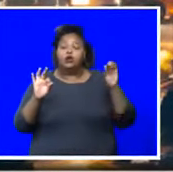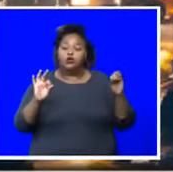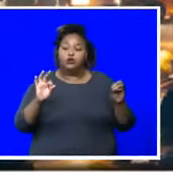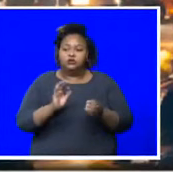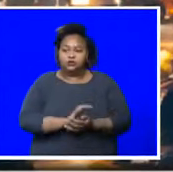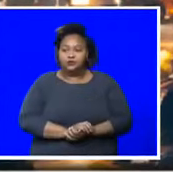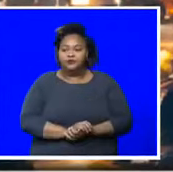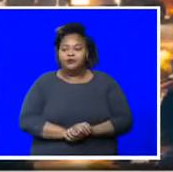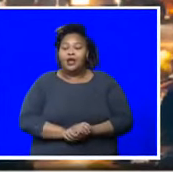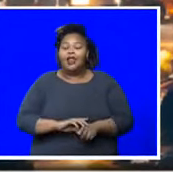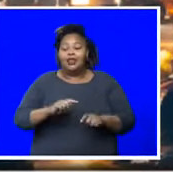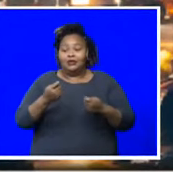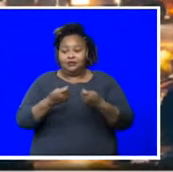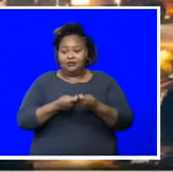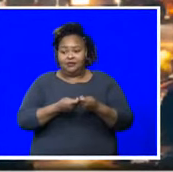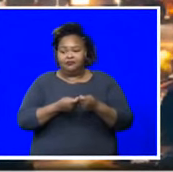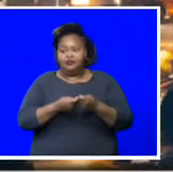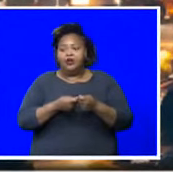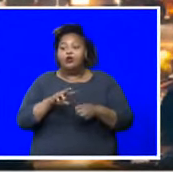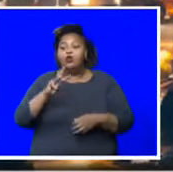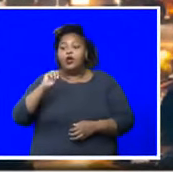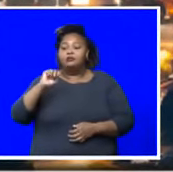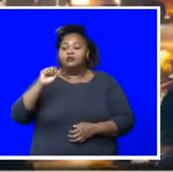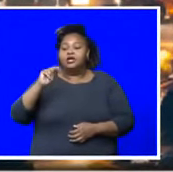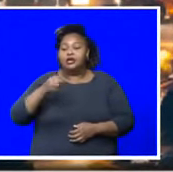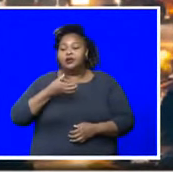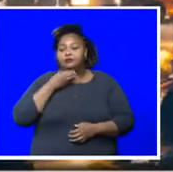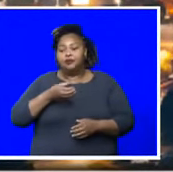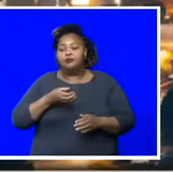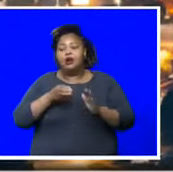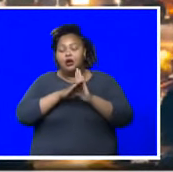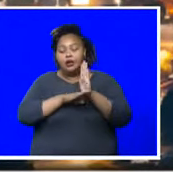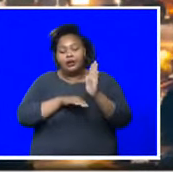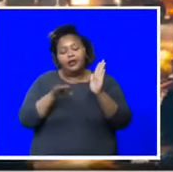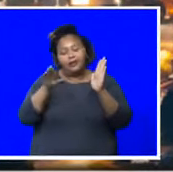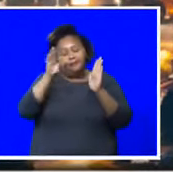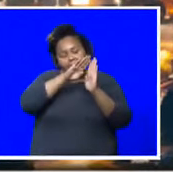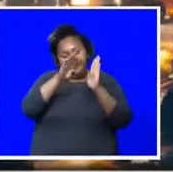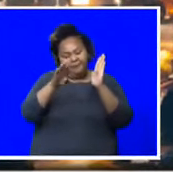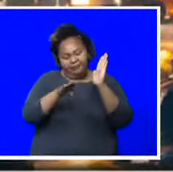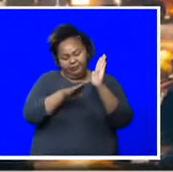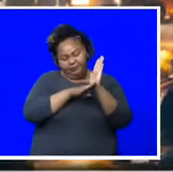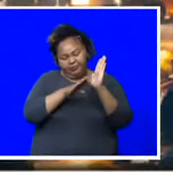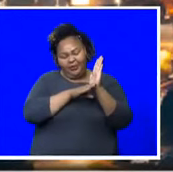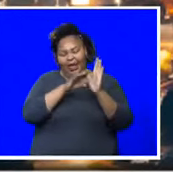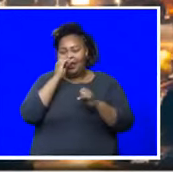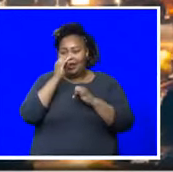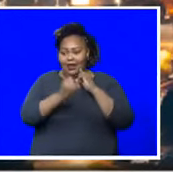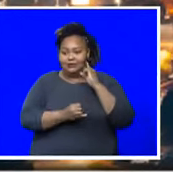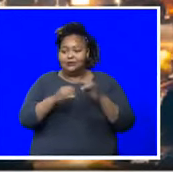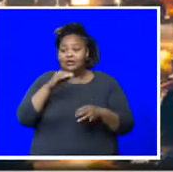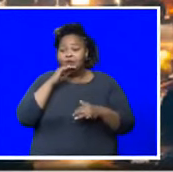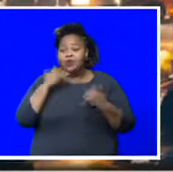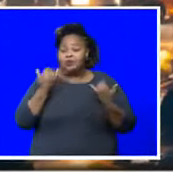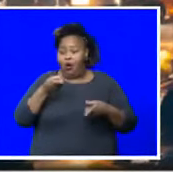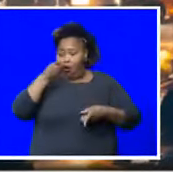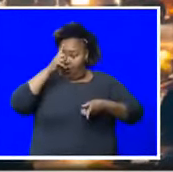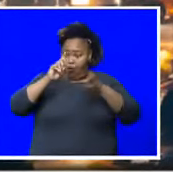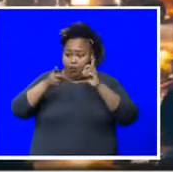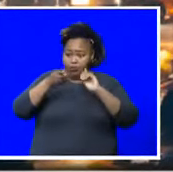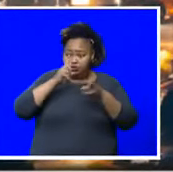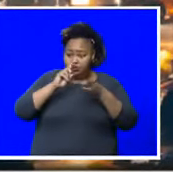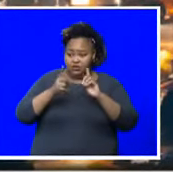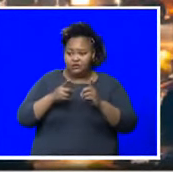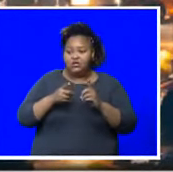endzaweni yekugcina kulendzebe sikhathi lesithe senoma ke lokho sekuyibeka emathubeni lamahle ukuthi ibalekele inkemba kule